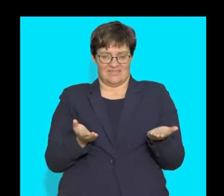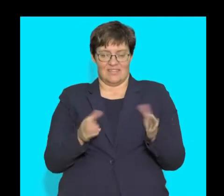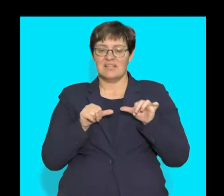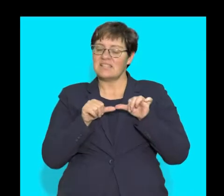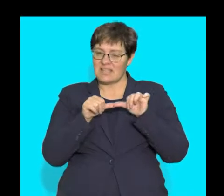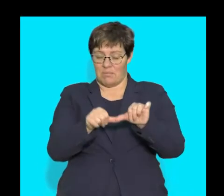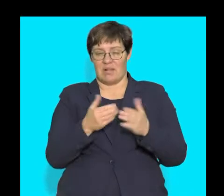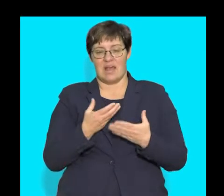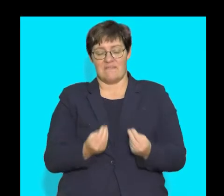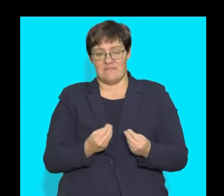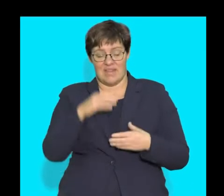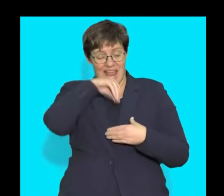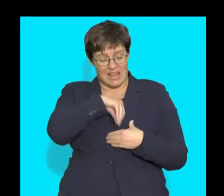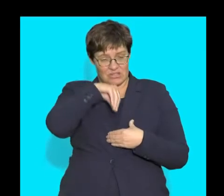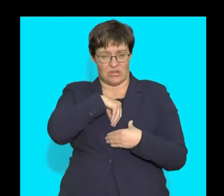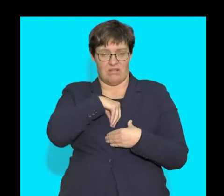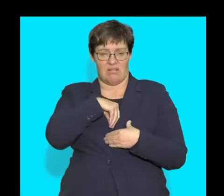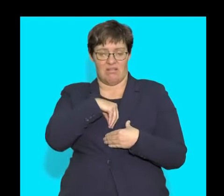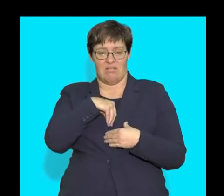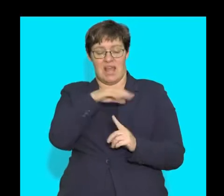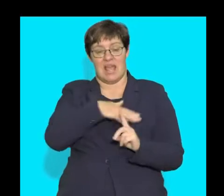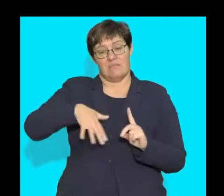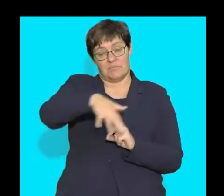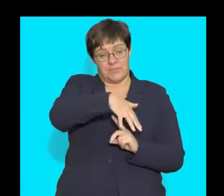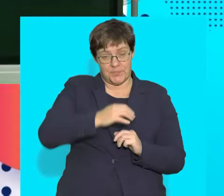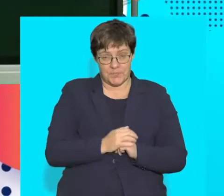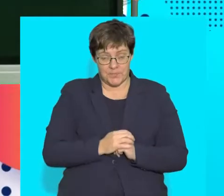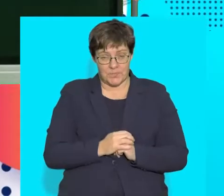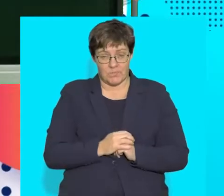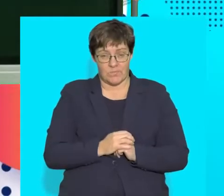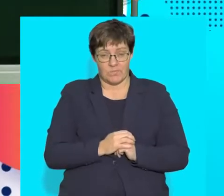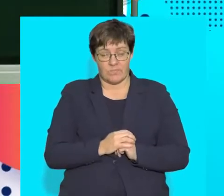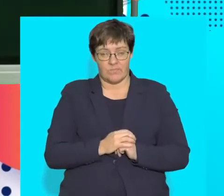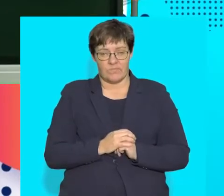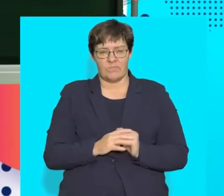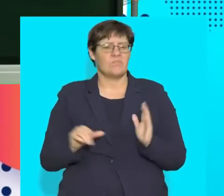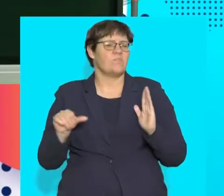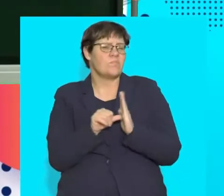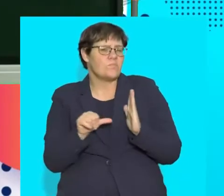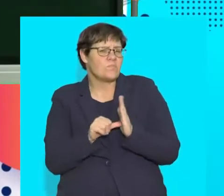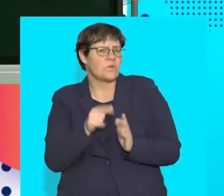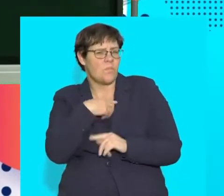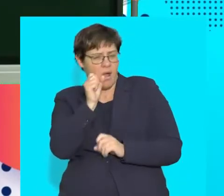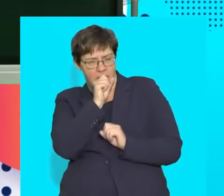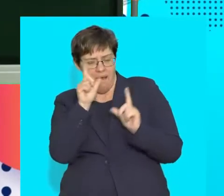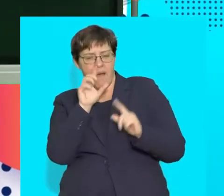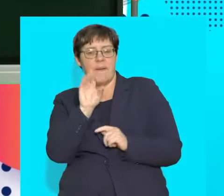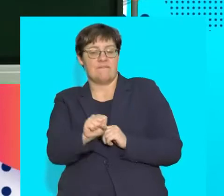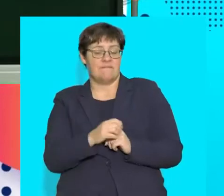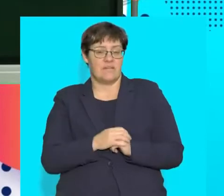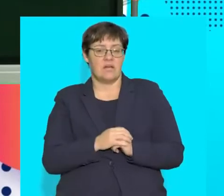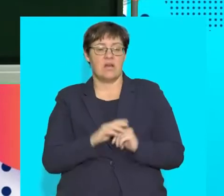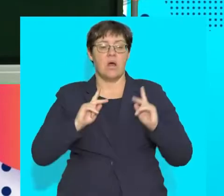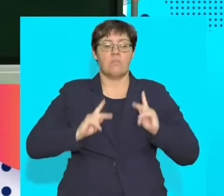maintain stable internal conditions or environments. And this is important for us to be able to recognize. We talk about the